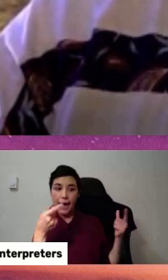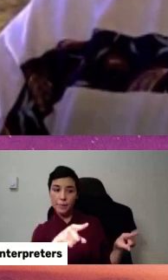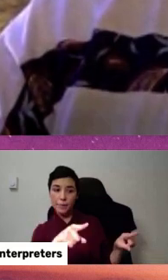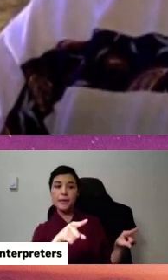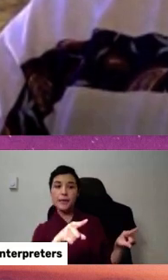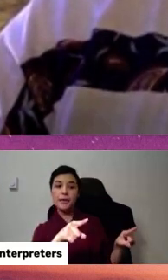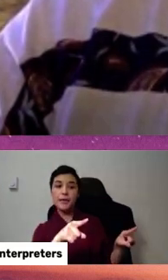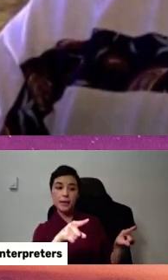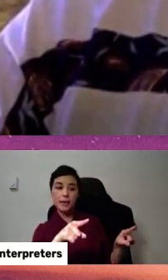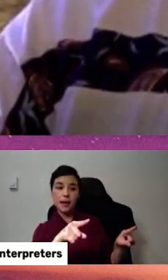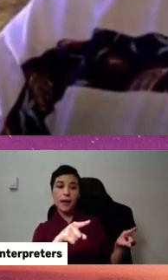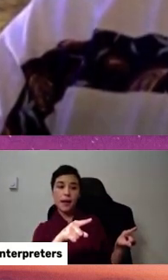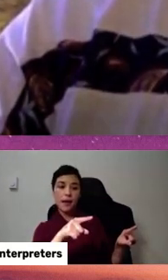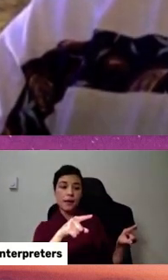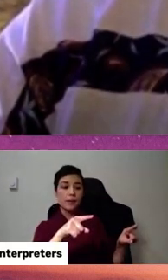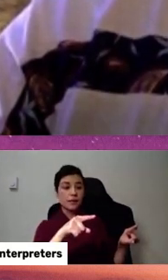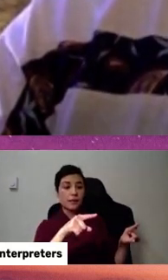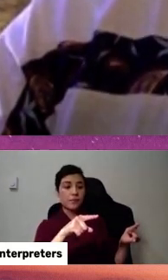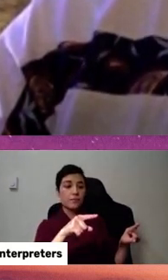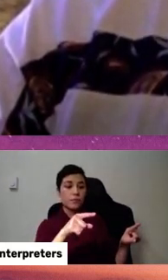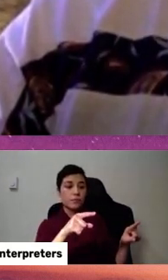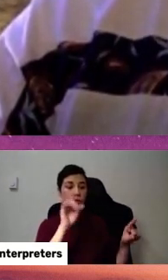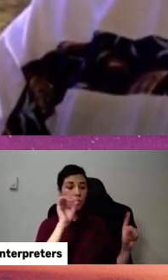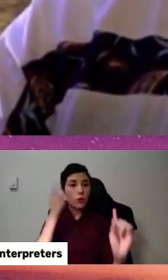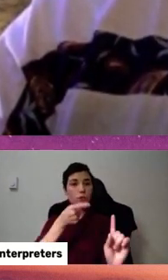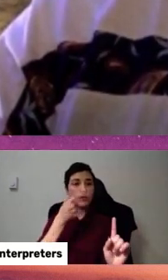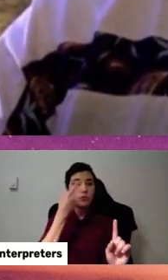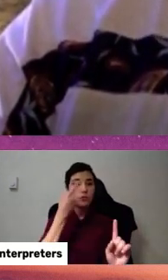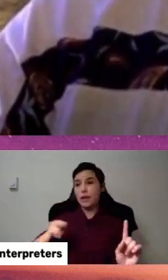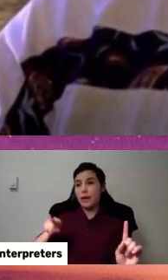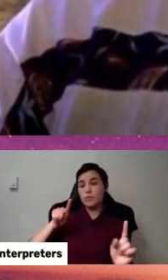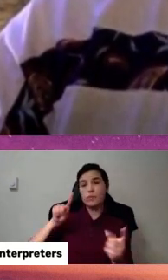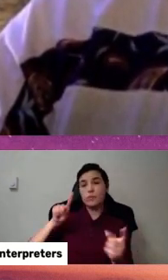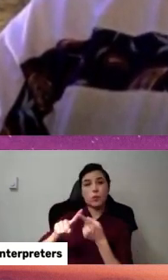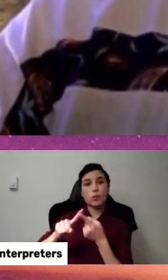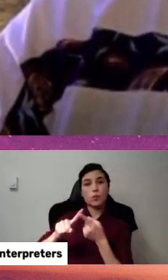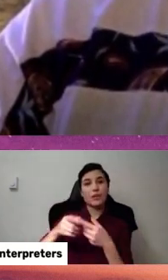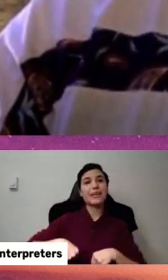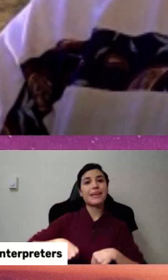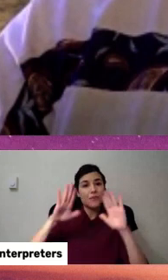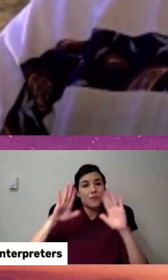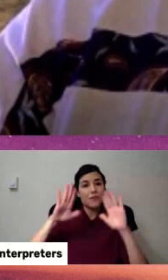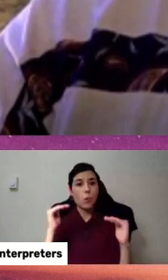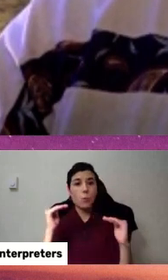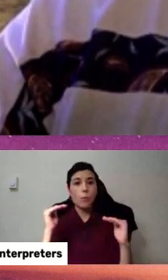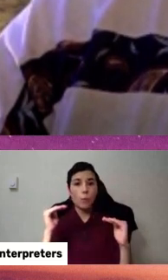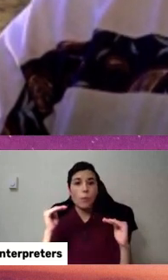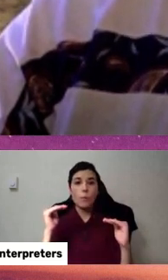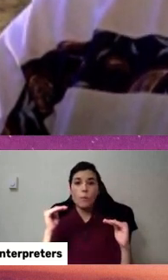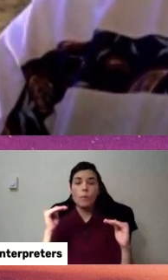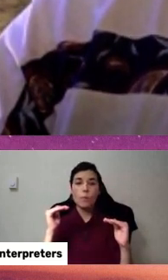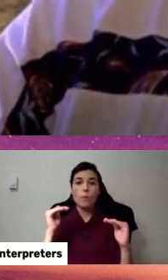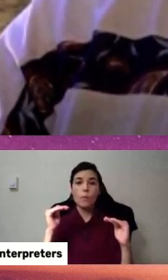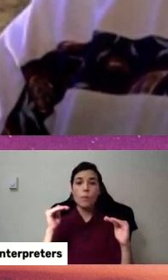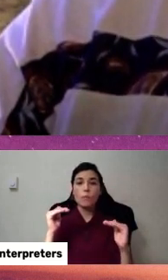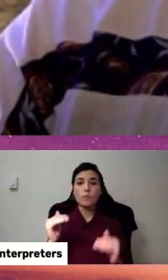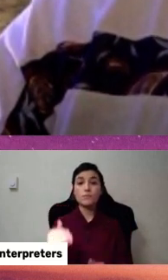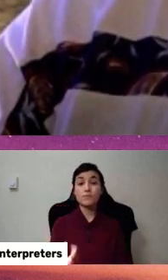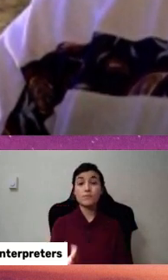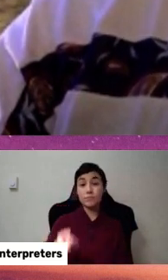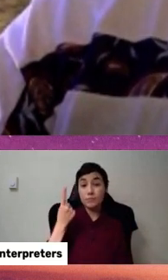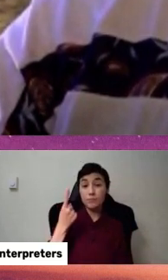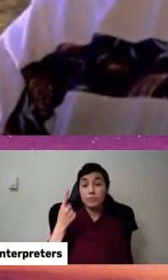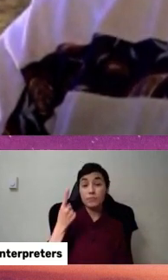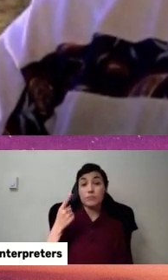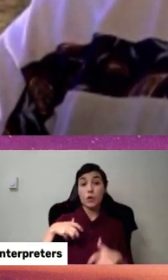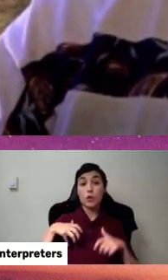trauma, it lasts several generations, and you know, given that colonialism has also separated us from our